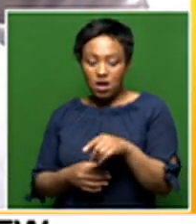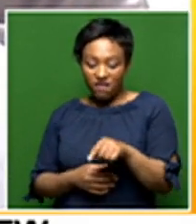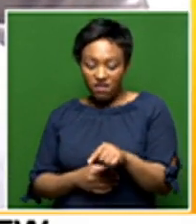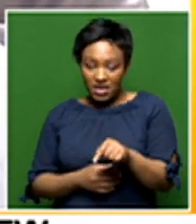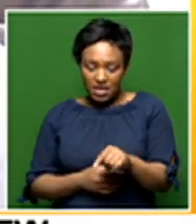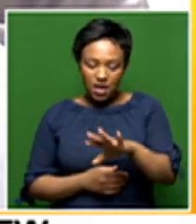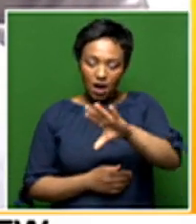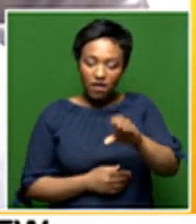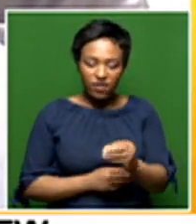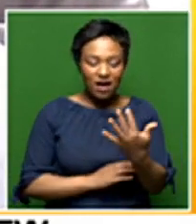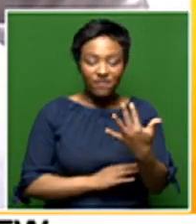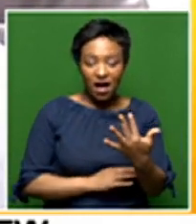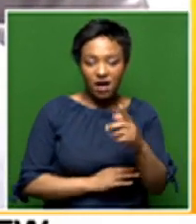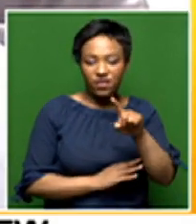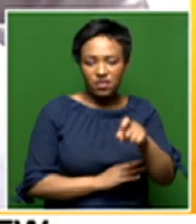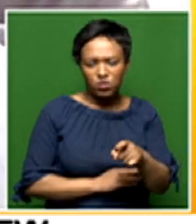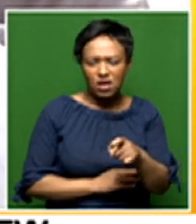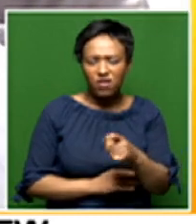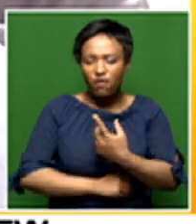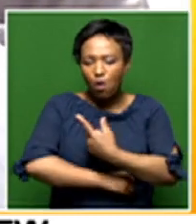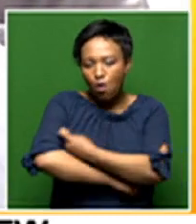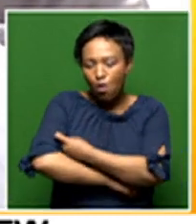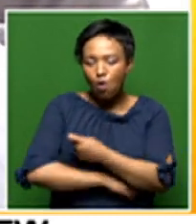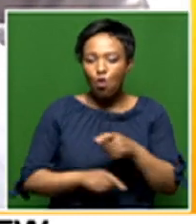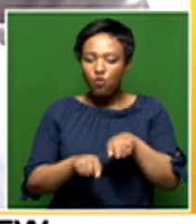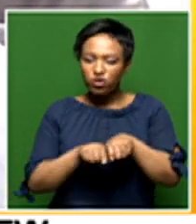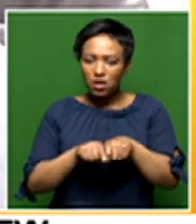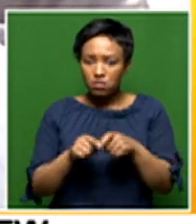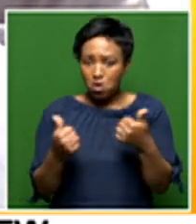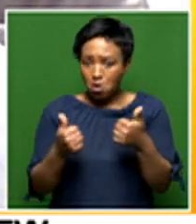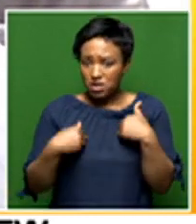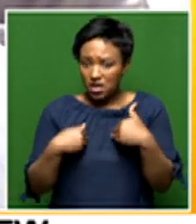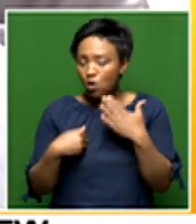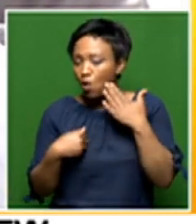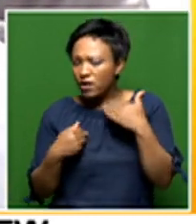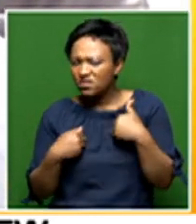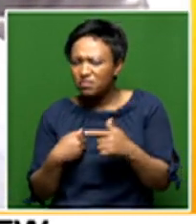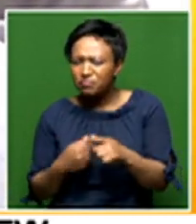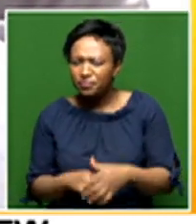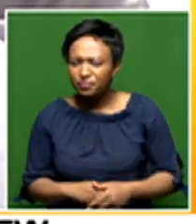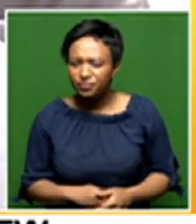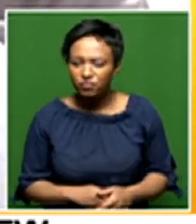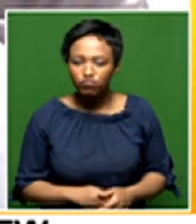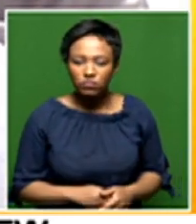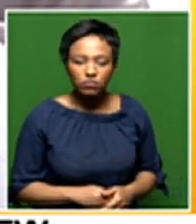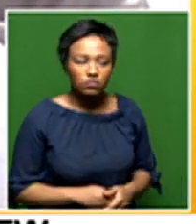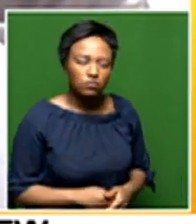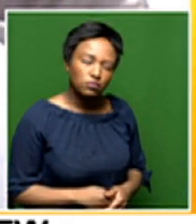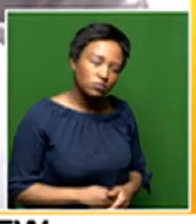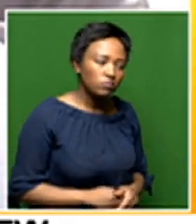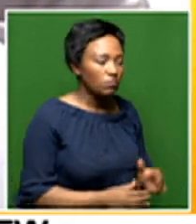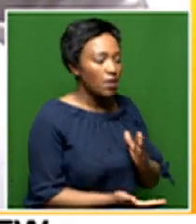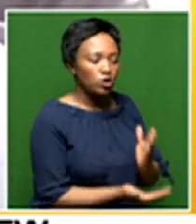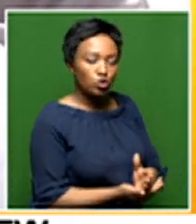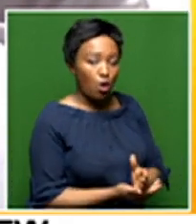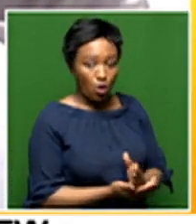sub-Saharan Africa. When is it actually starting, this particular trial, or has it started already? I'm not exactly sure if